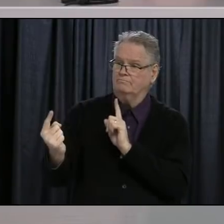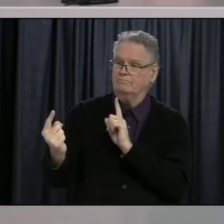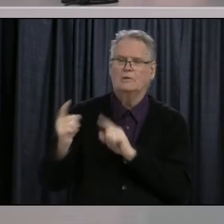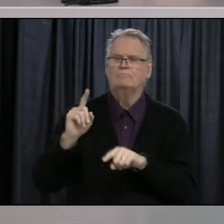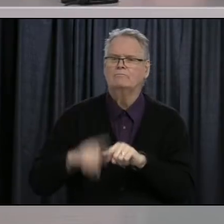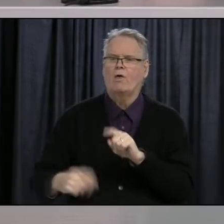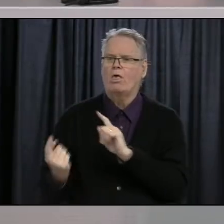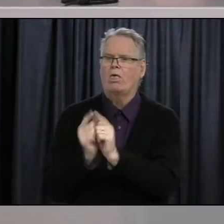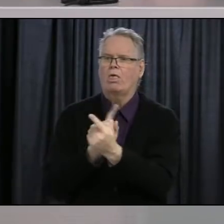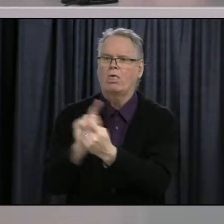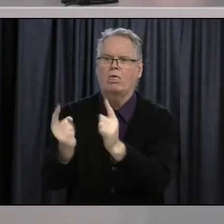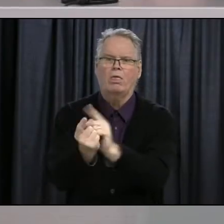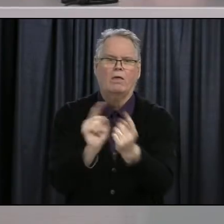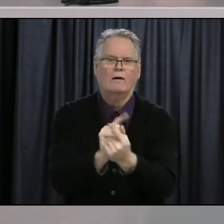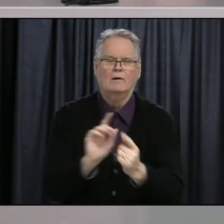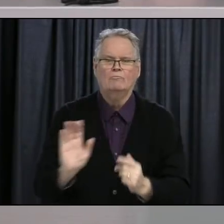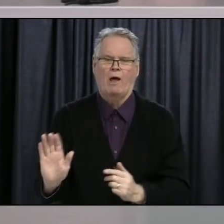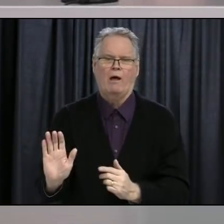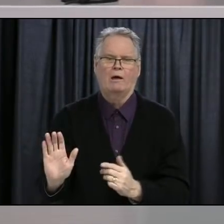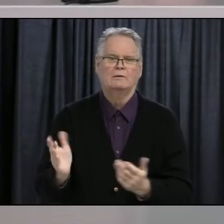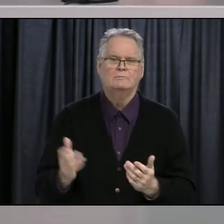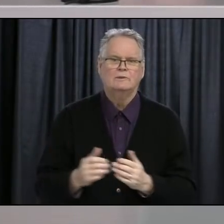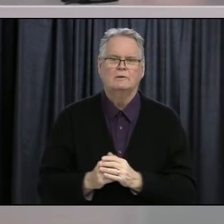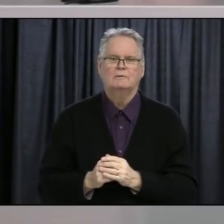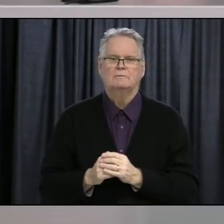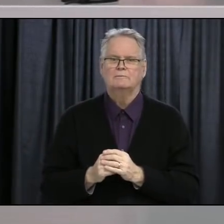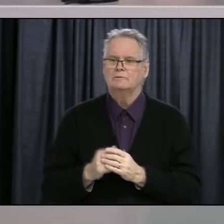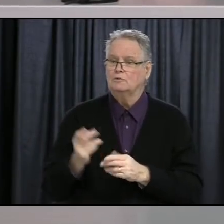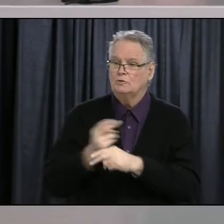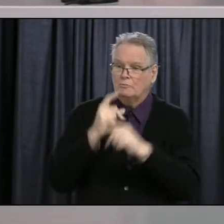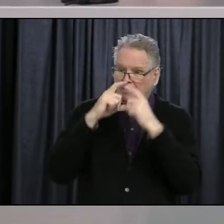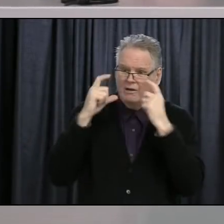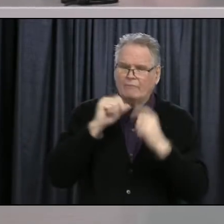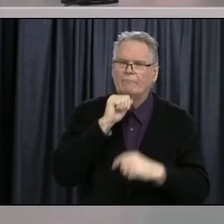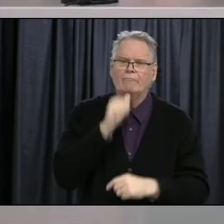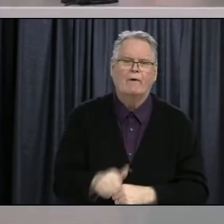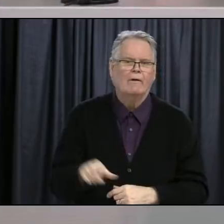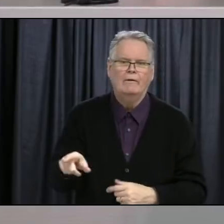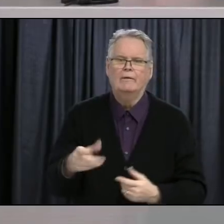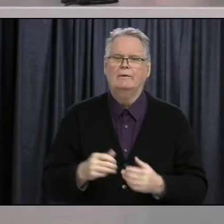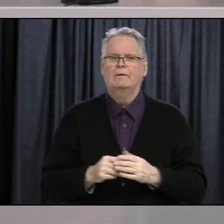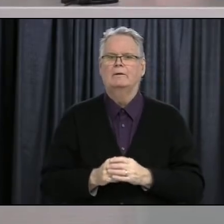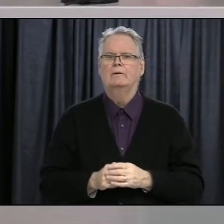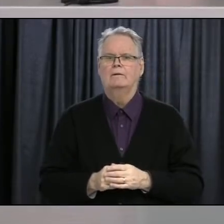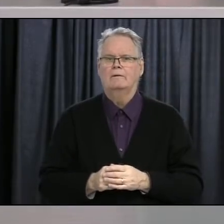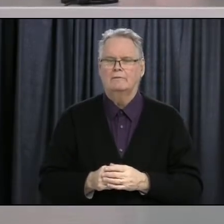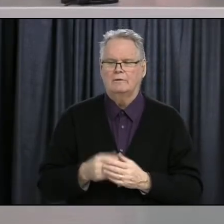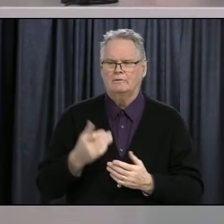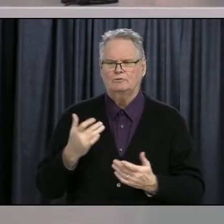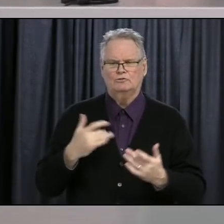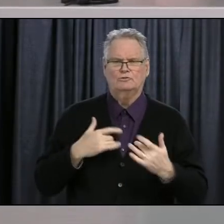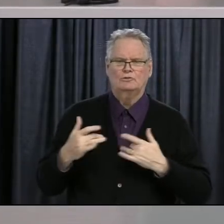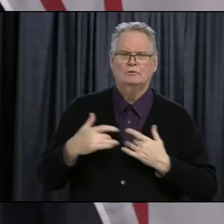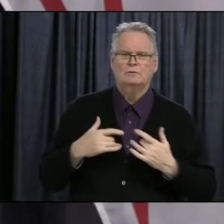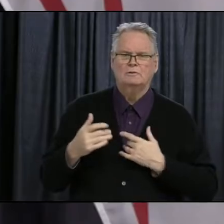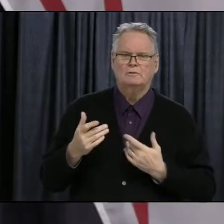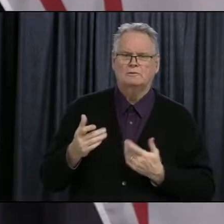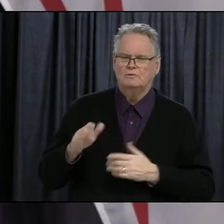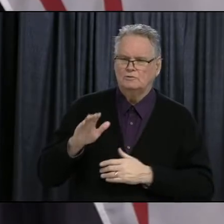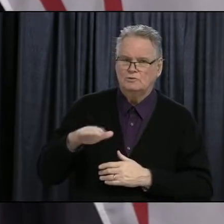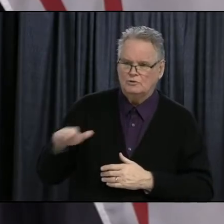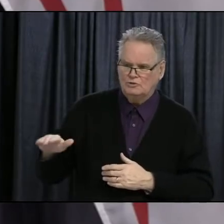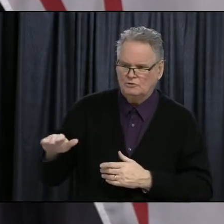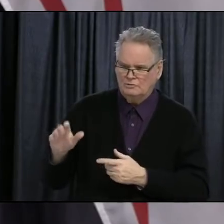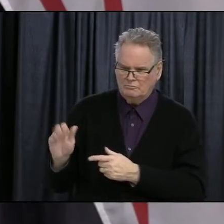that situation right now, and so they're very concerned about going back into school and questioning why they're having to. So